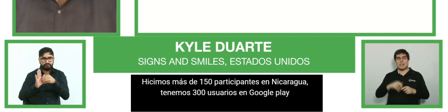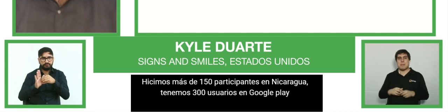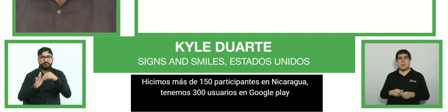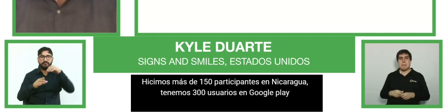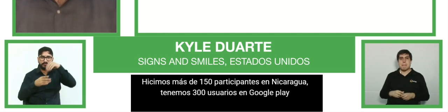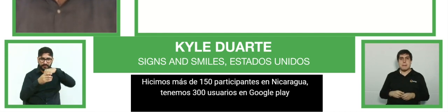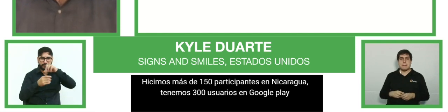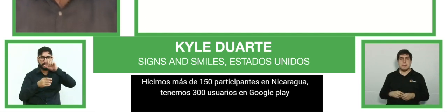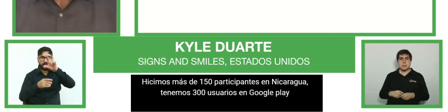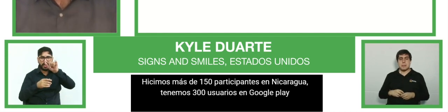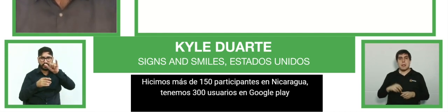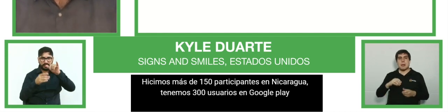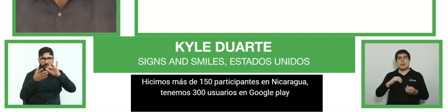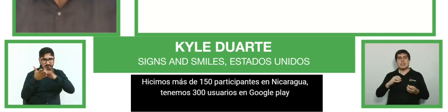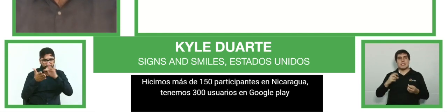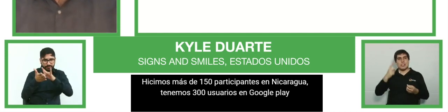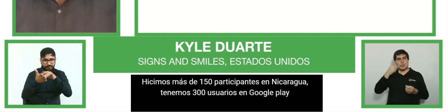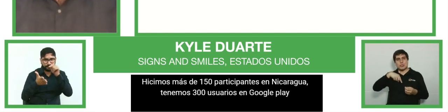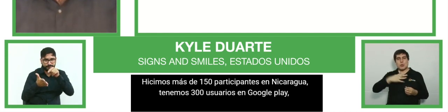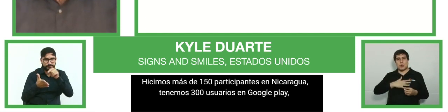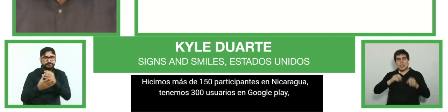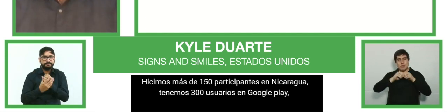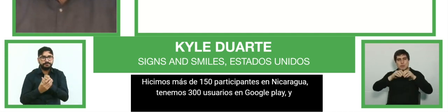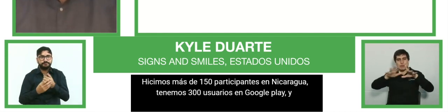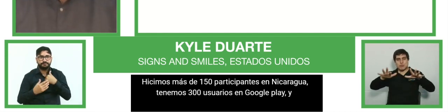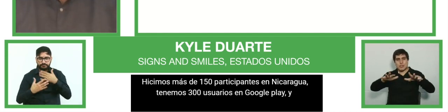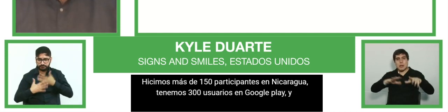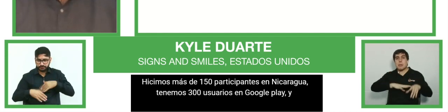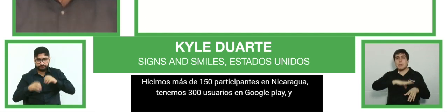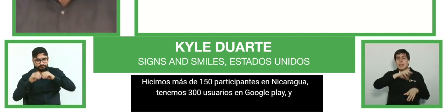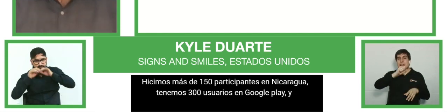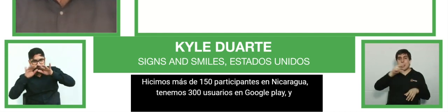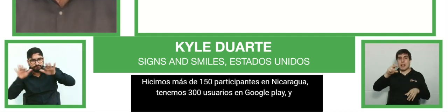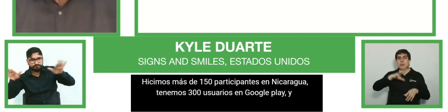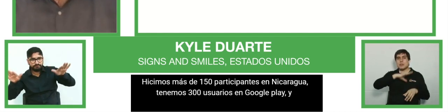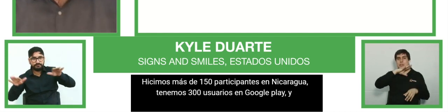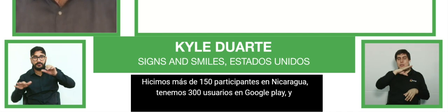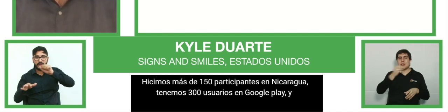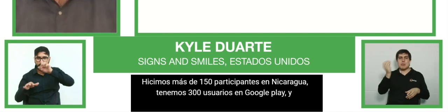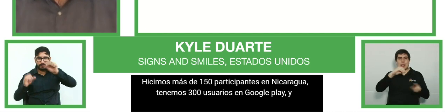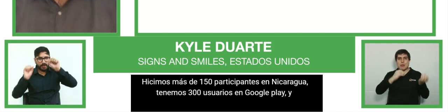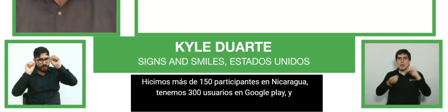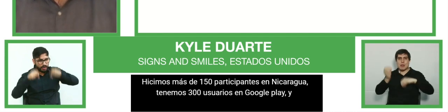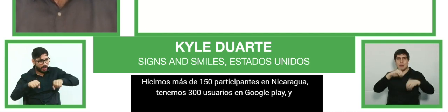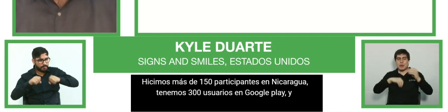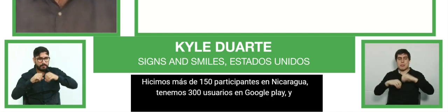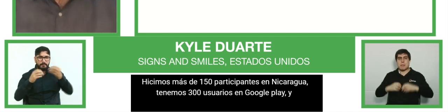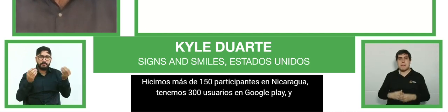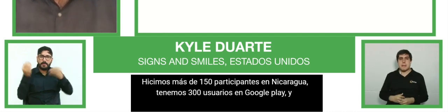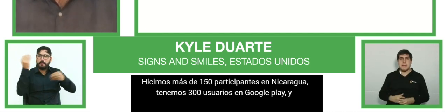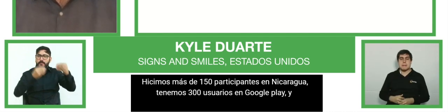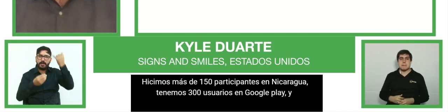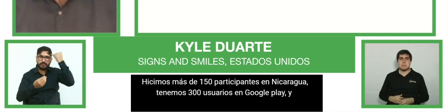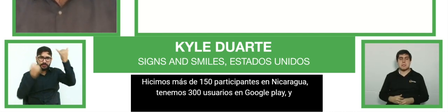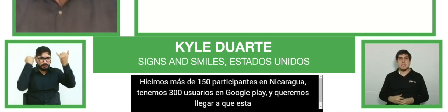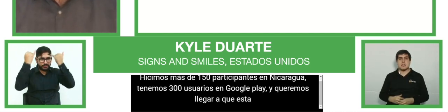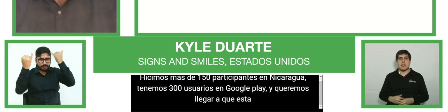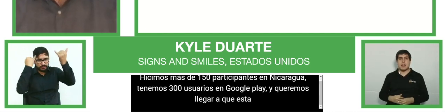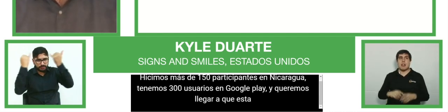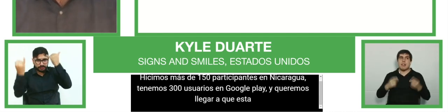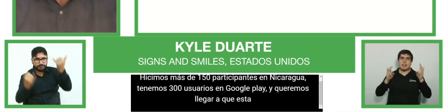The topic on everyone's mind now is, of course, COVID and how it is that we reach out to people